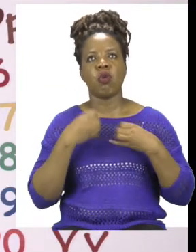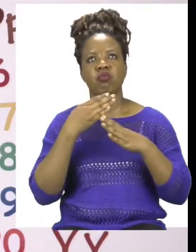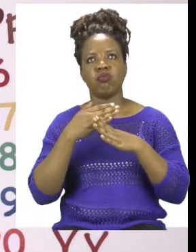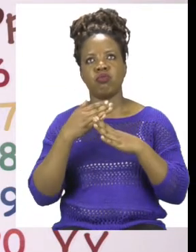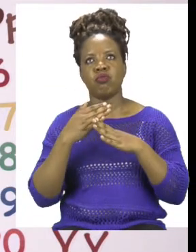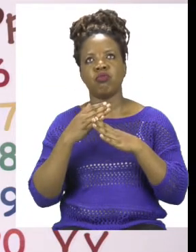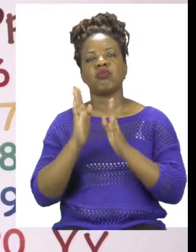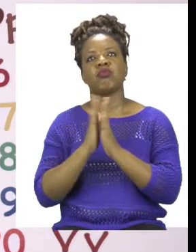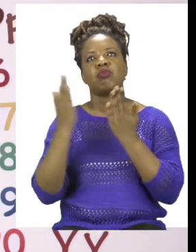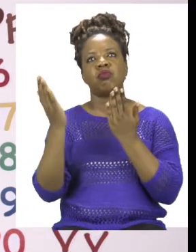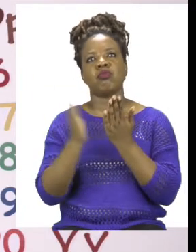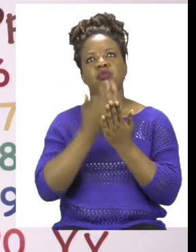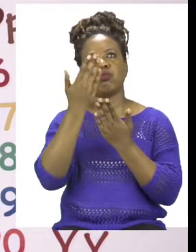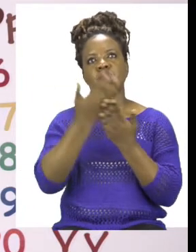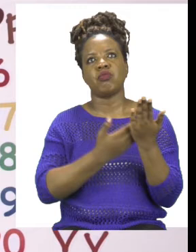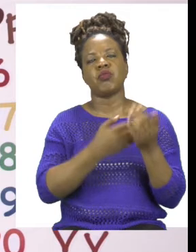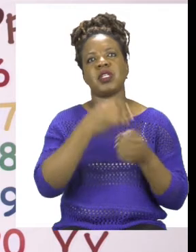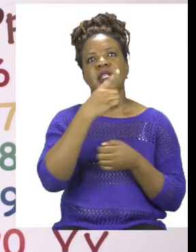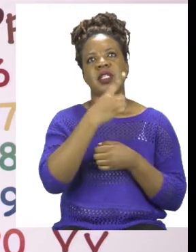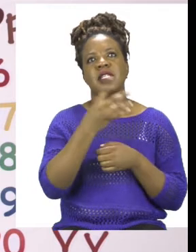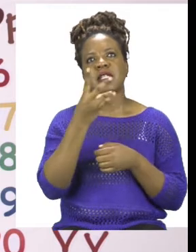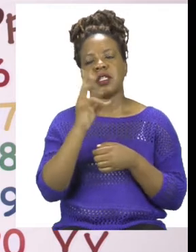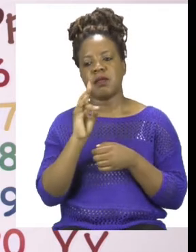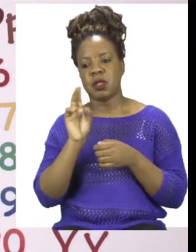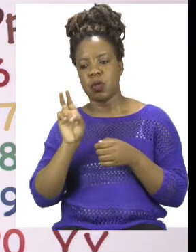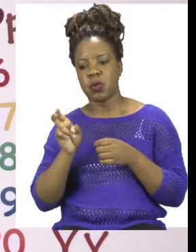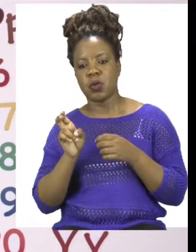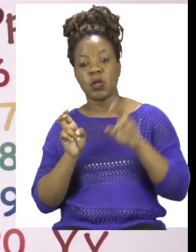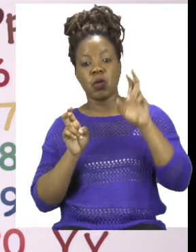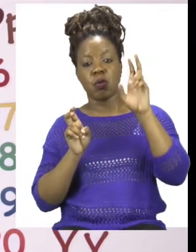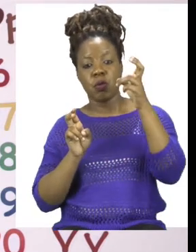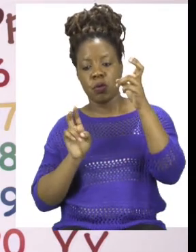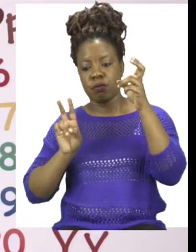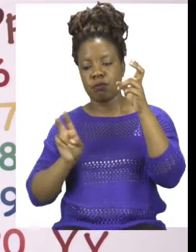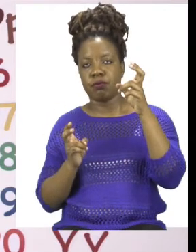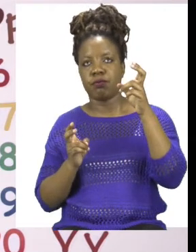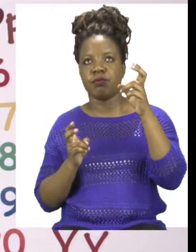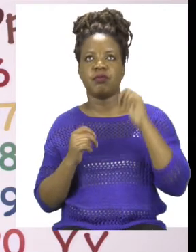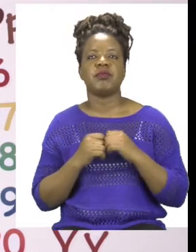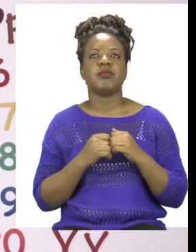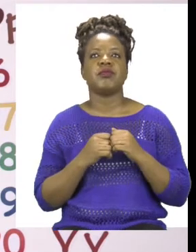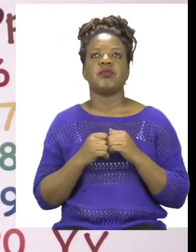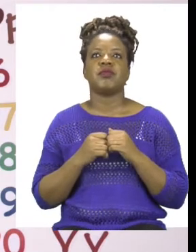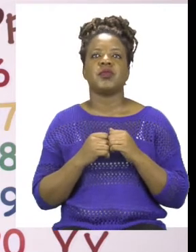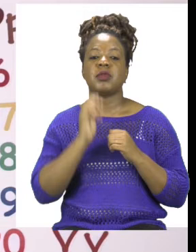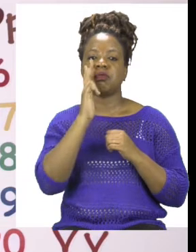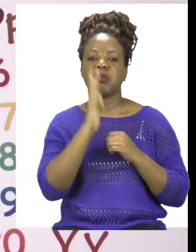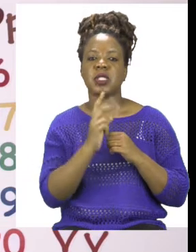inverted commas and then we close our inverted speech marks. So